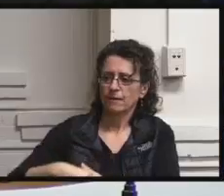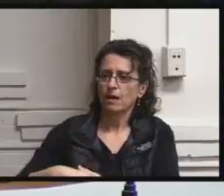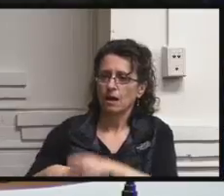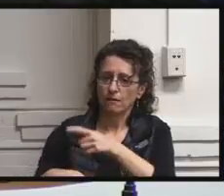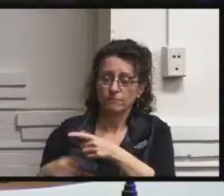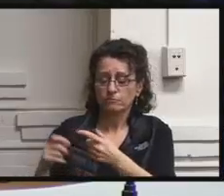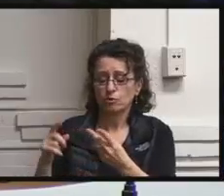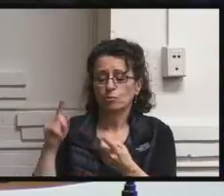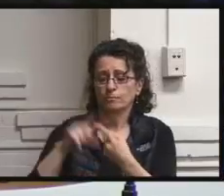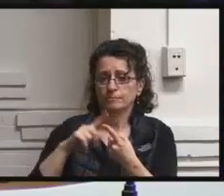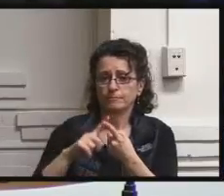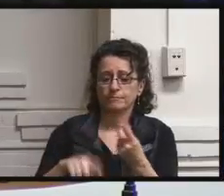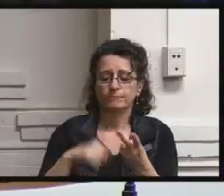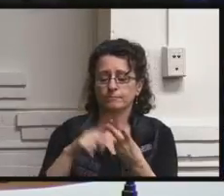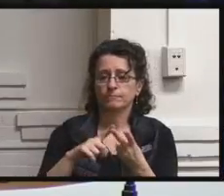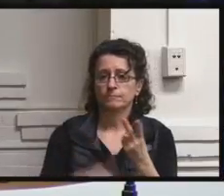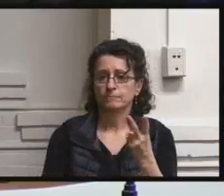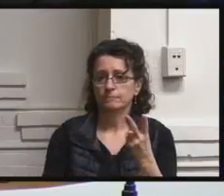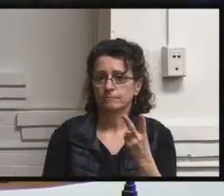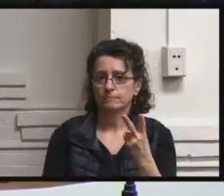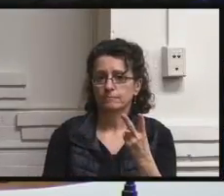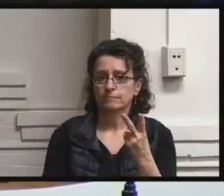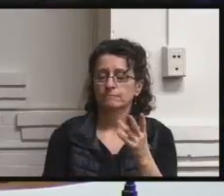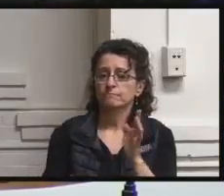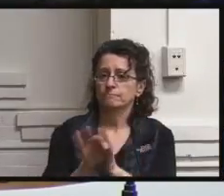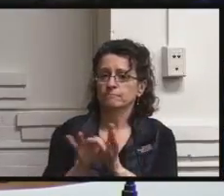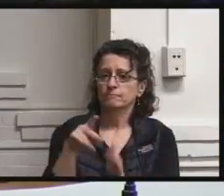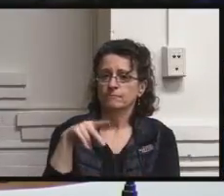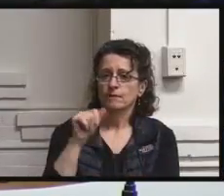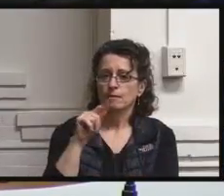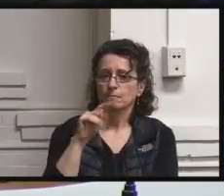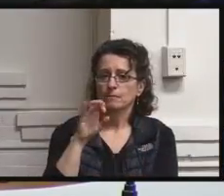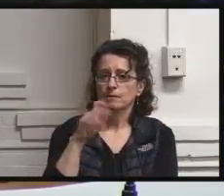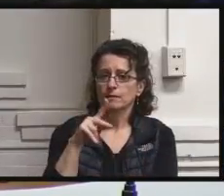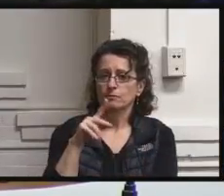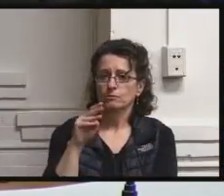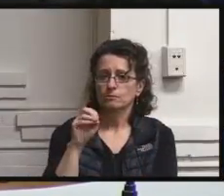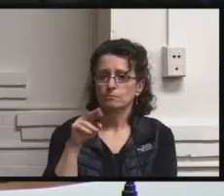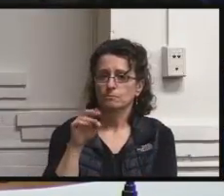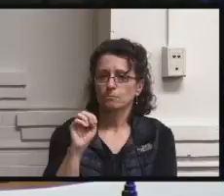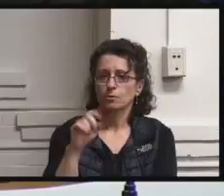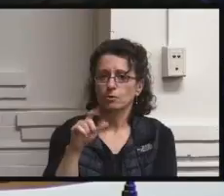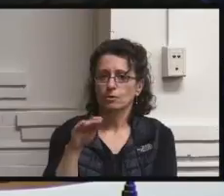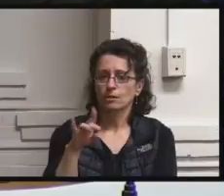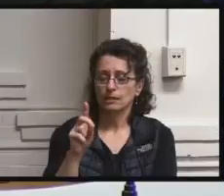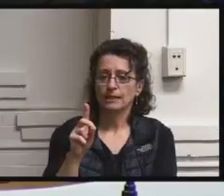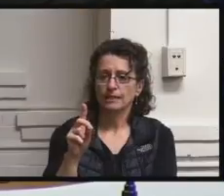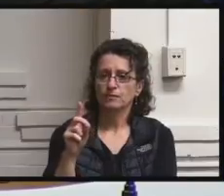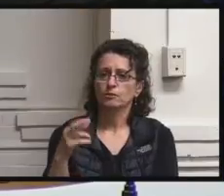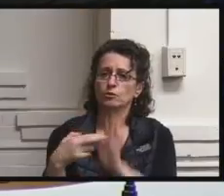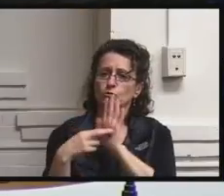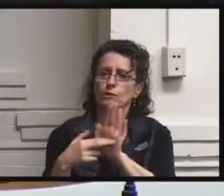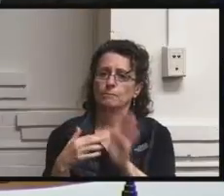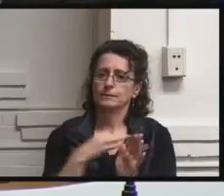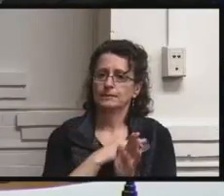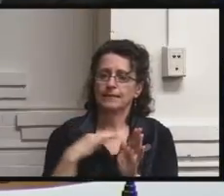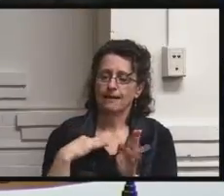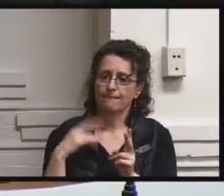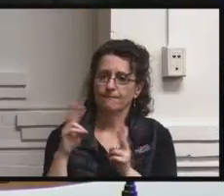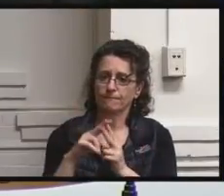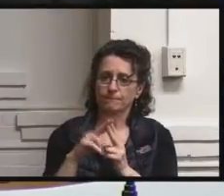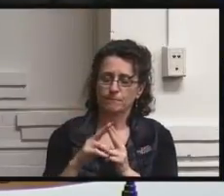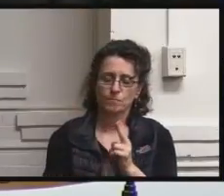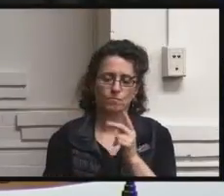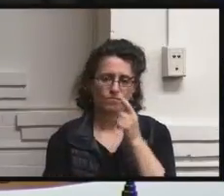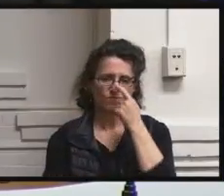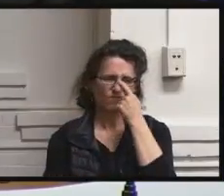the select board member. And I'd ask that you appoint Patrick Moreland to be the staff member to serve as the voting member. We do